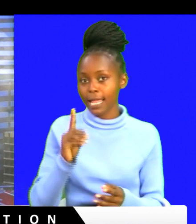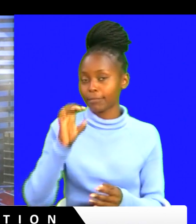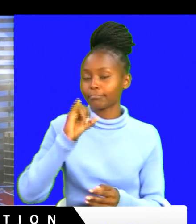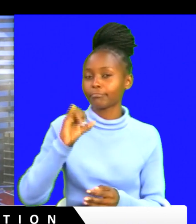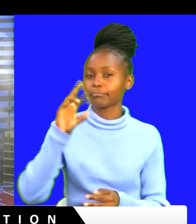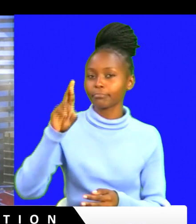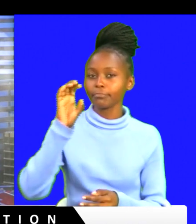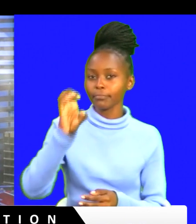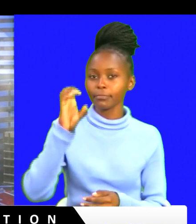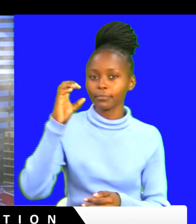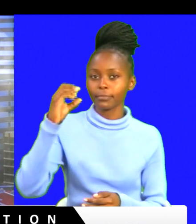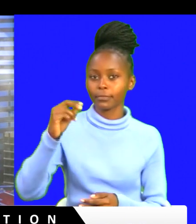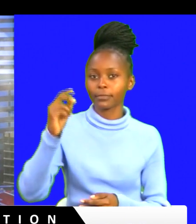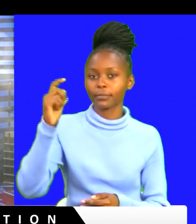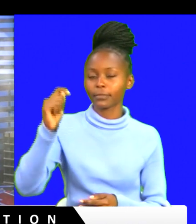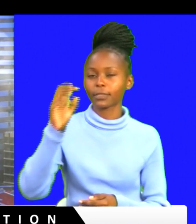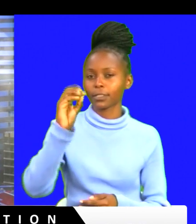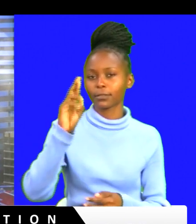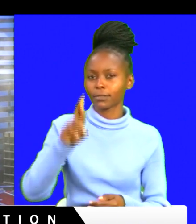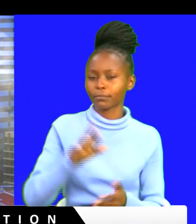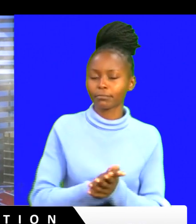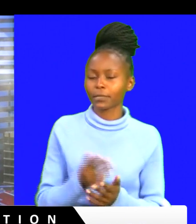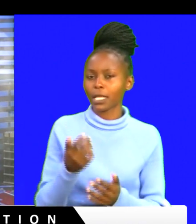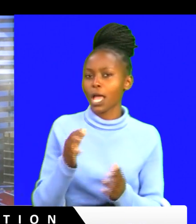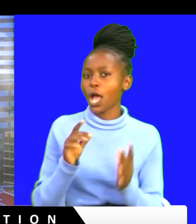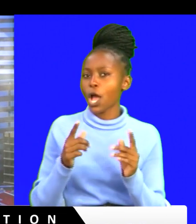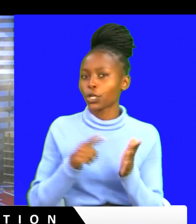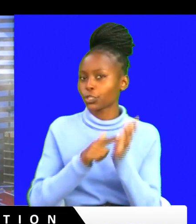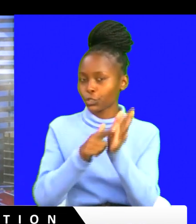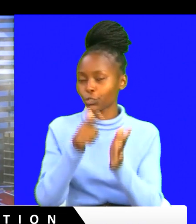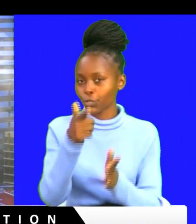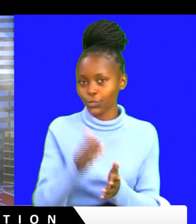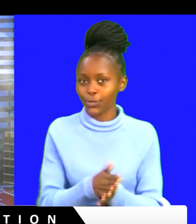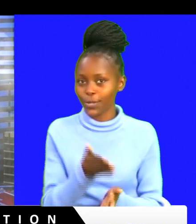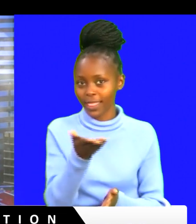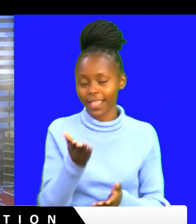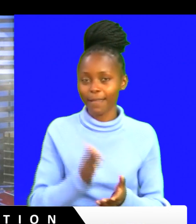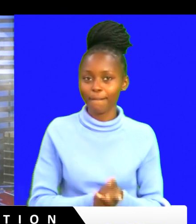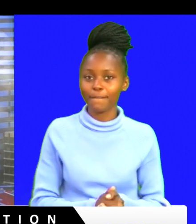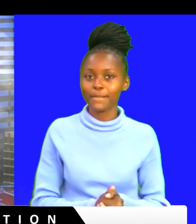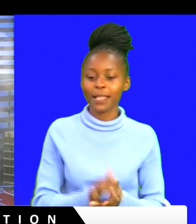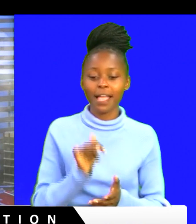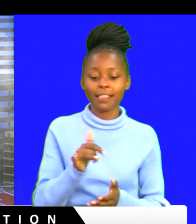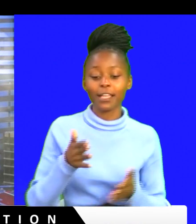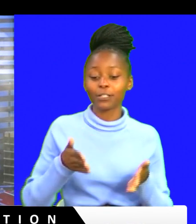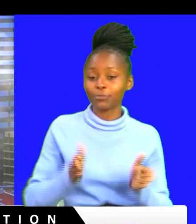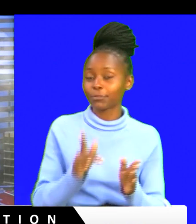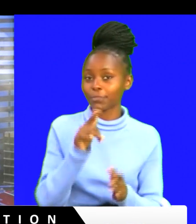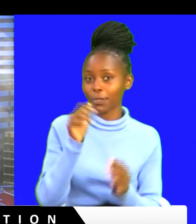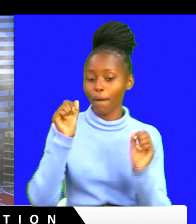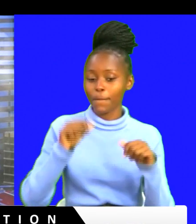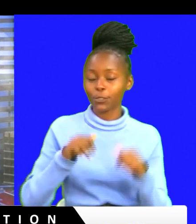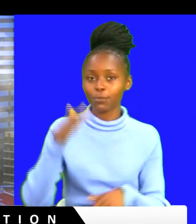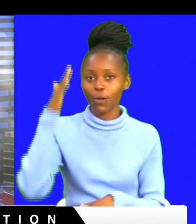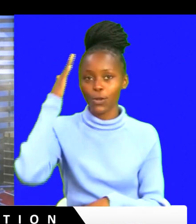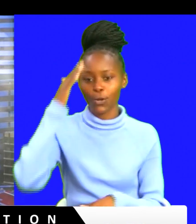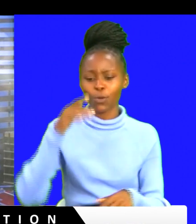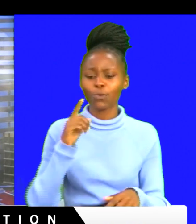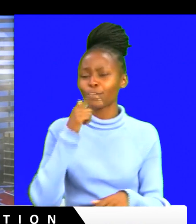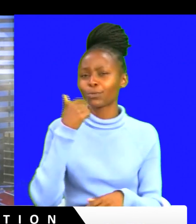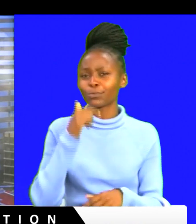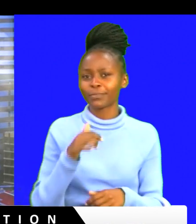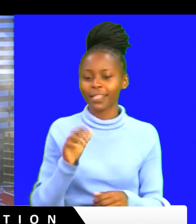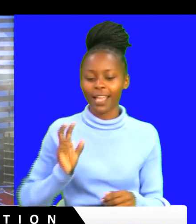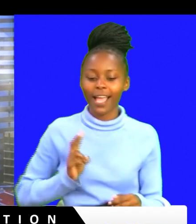face ama the image of this particular person who we're speaking about. That way we know the person we are talking about ama